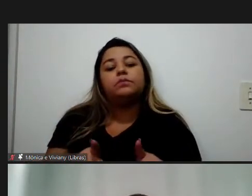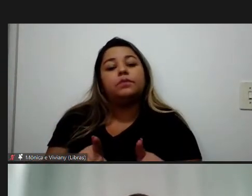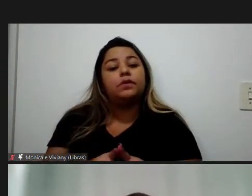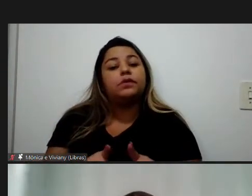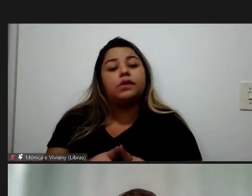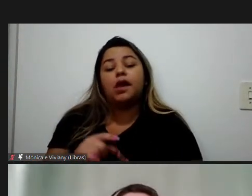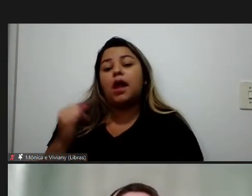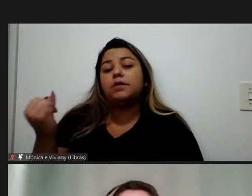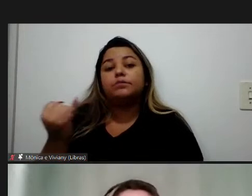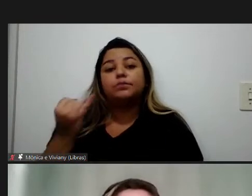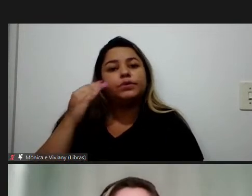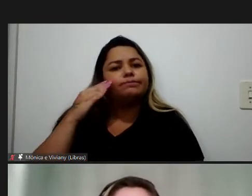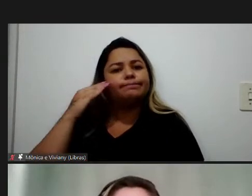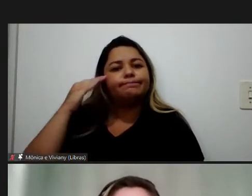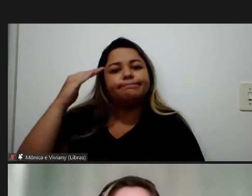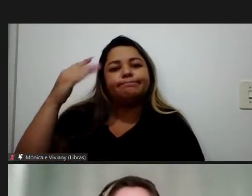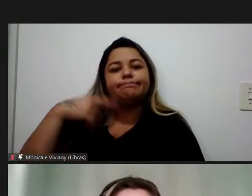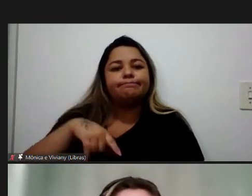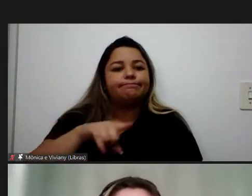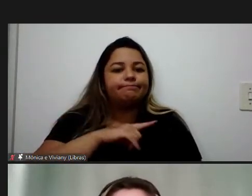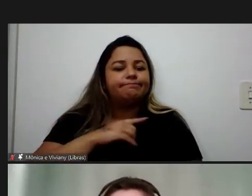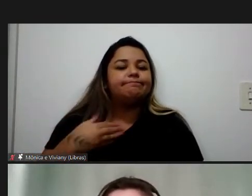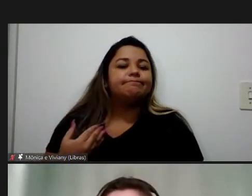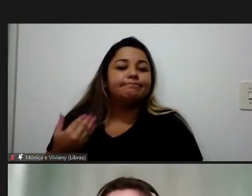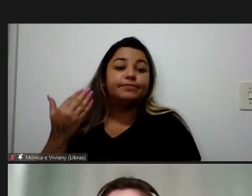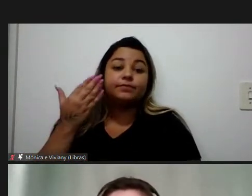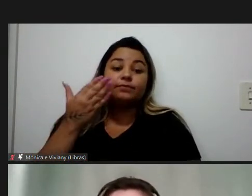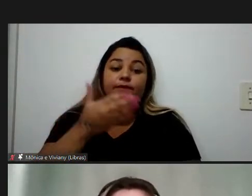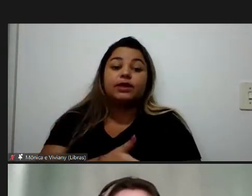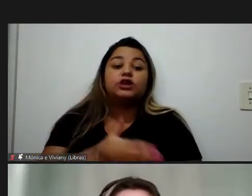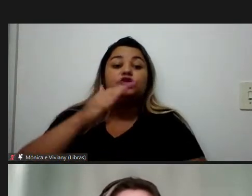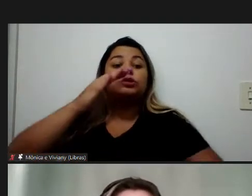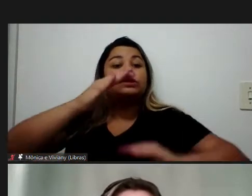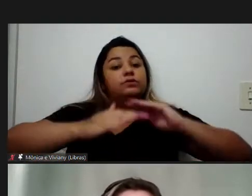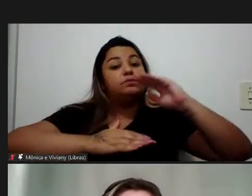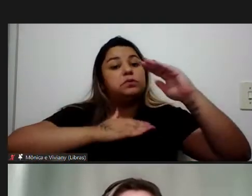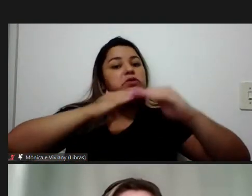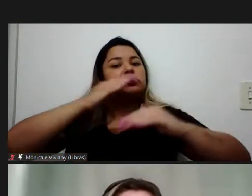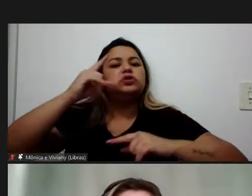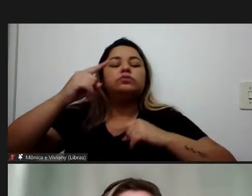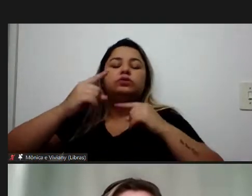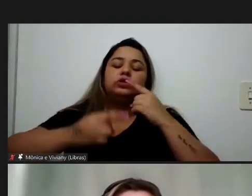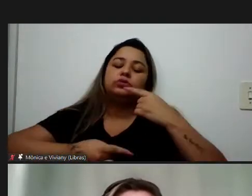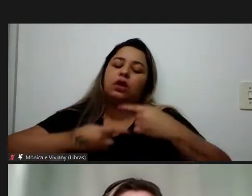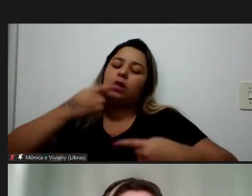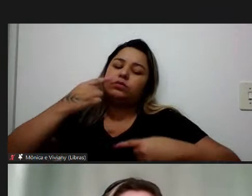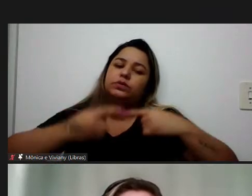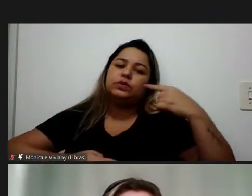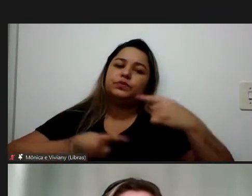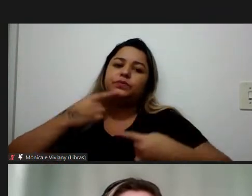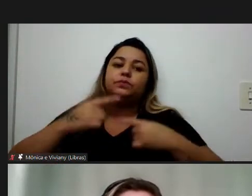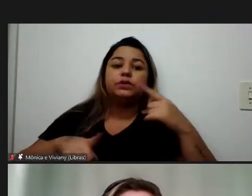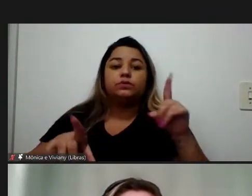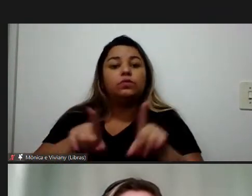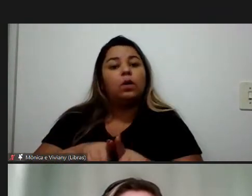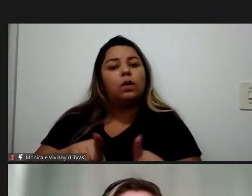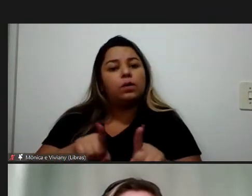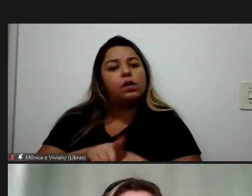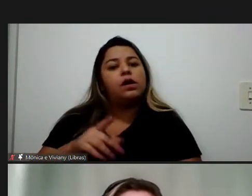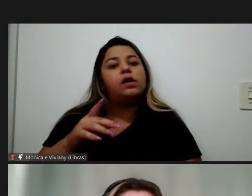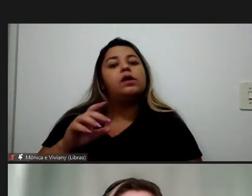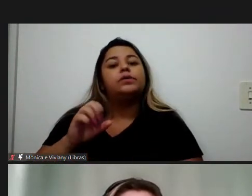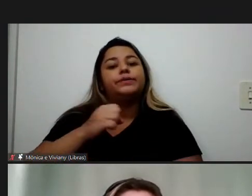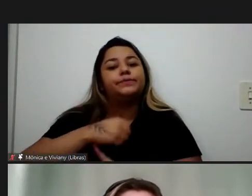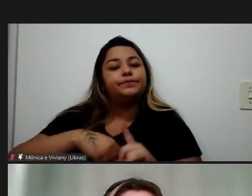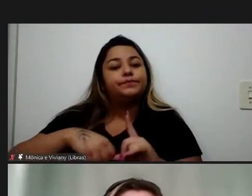social control. That is fundamental, our participation there in this increase of the dialogue with the other sectors